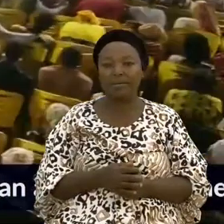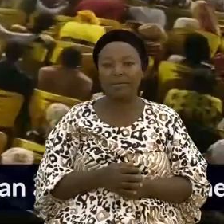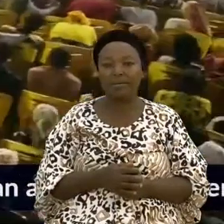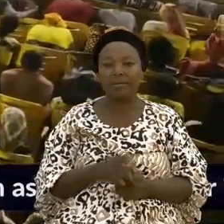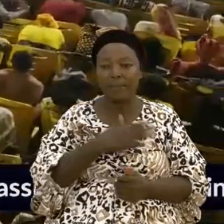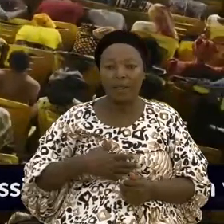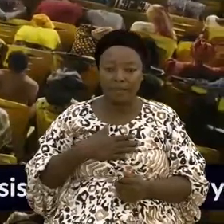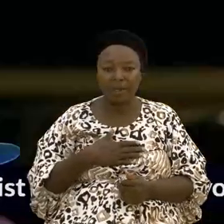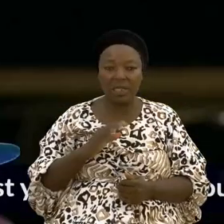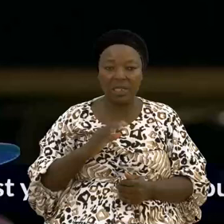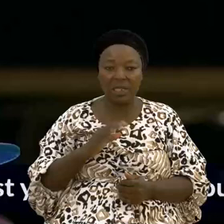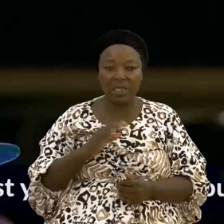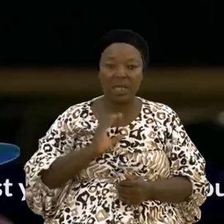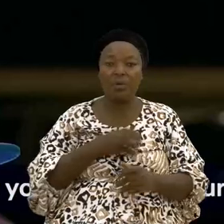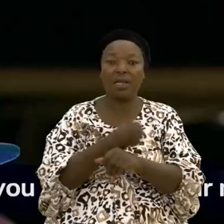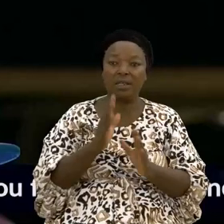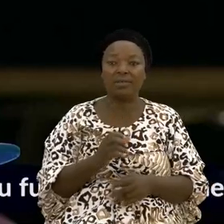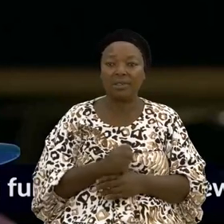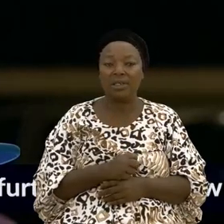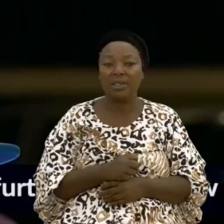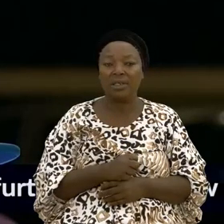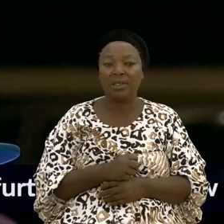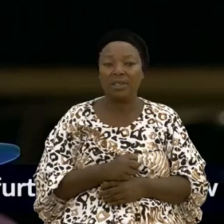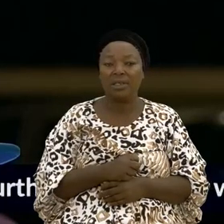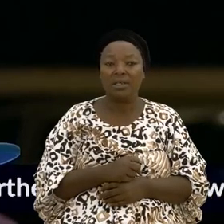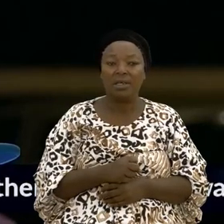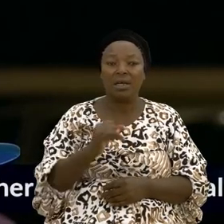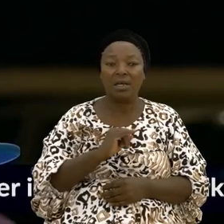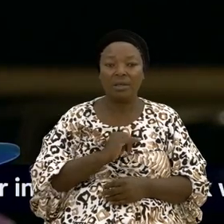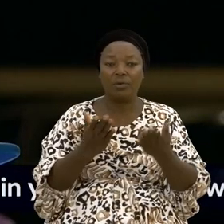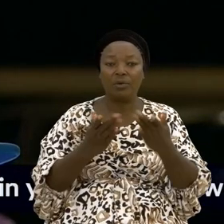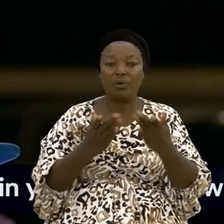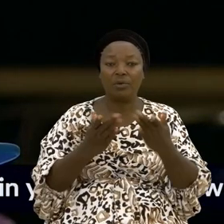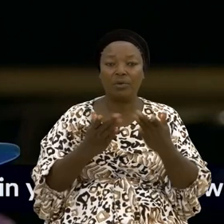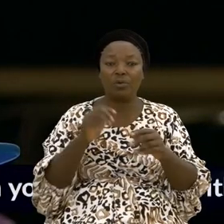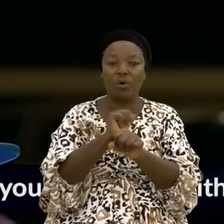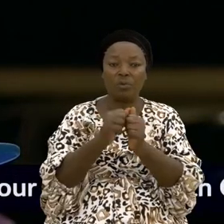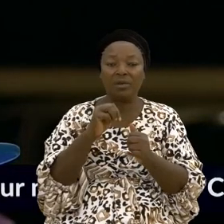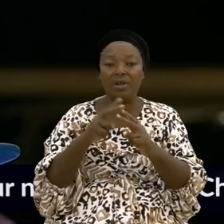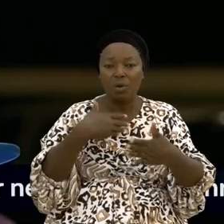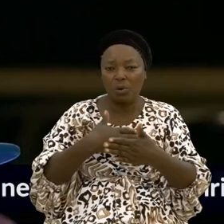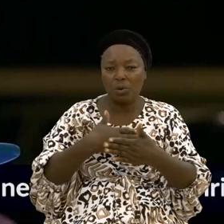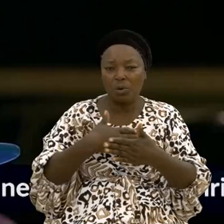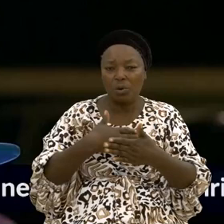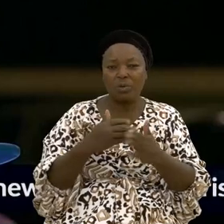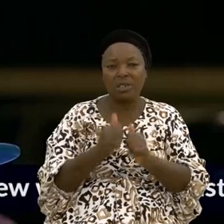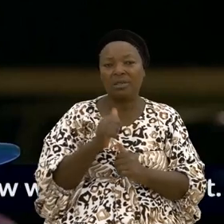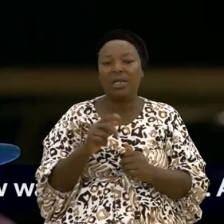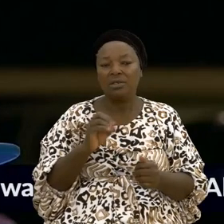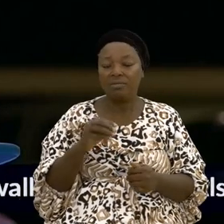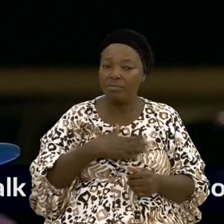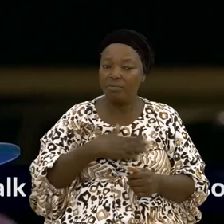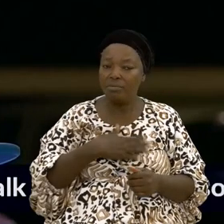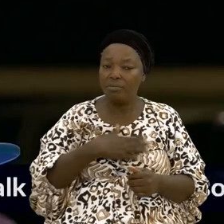Please, our counselors, I want you to work with them very closely. Make sure they